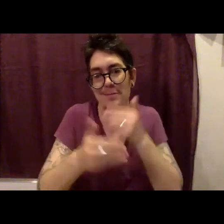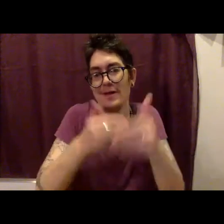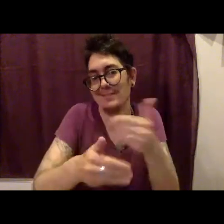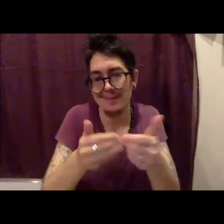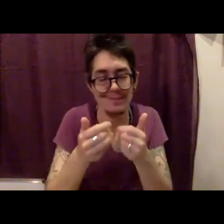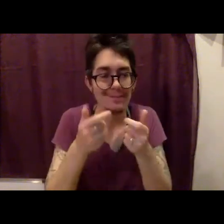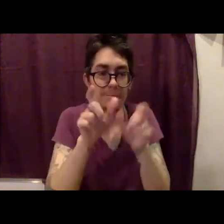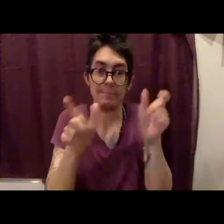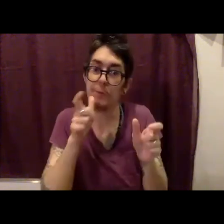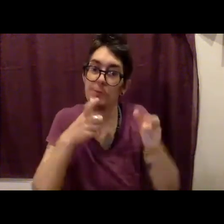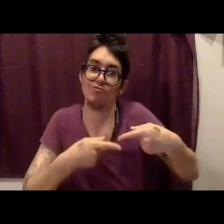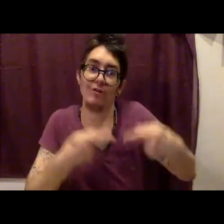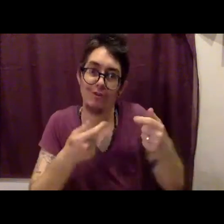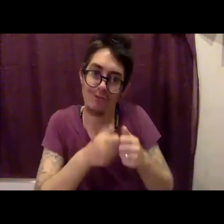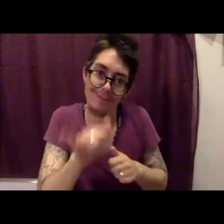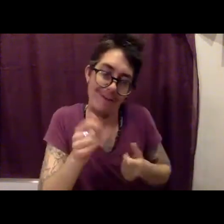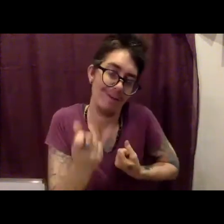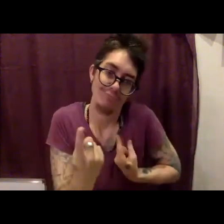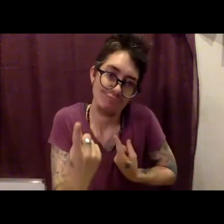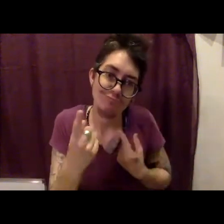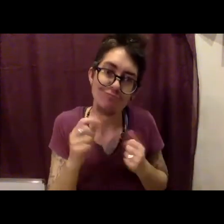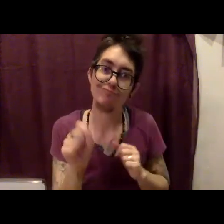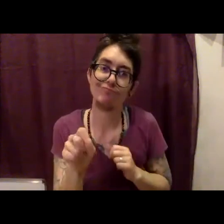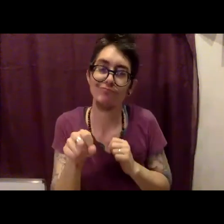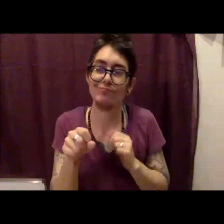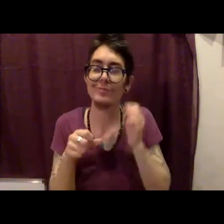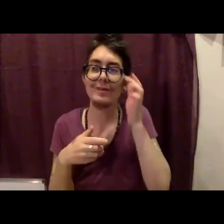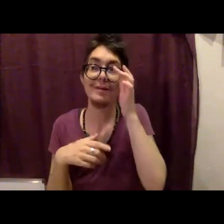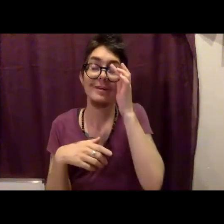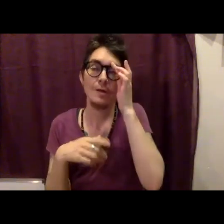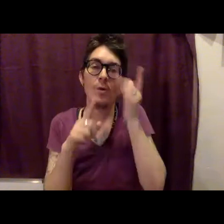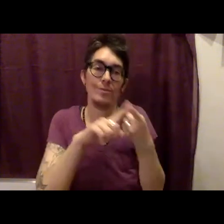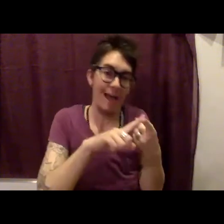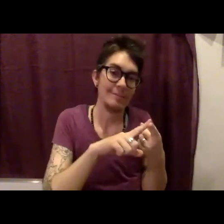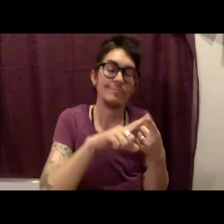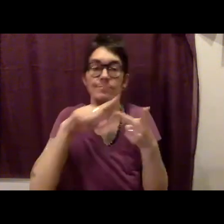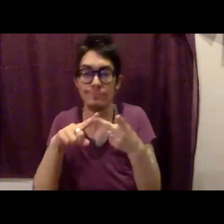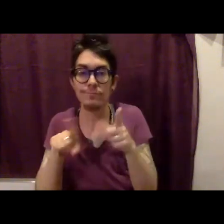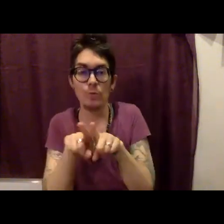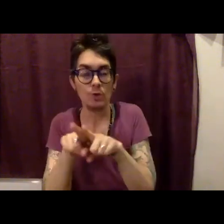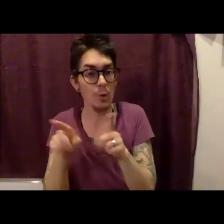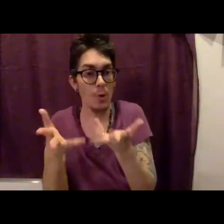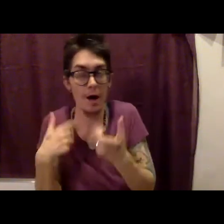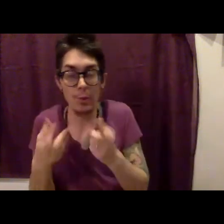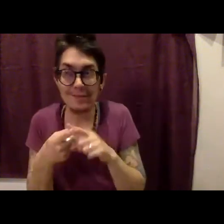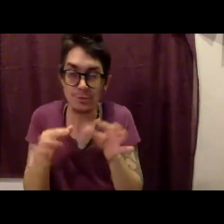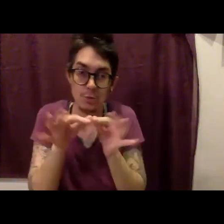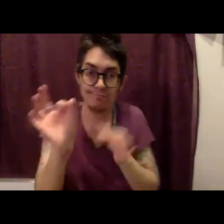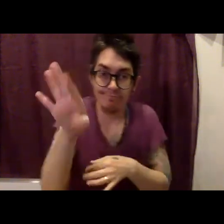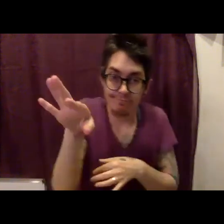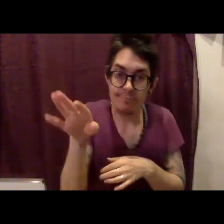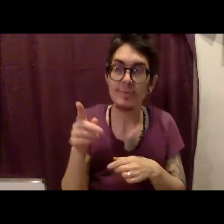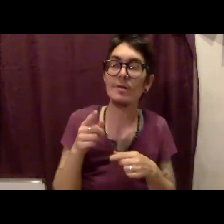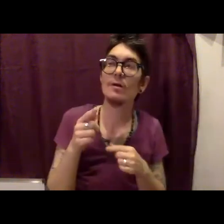yeah, so I have a lot of understanding and empathy with that process. You know, it's a really big struggle for a lot of people. And